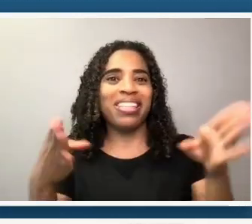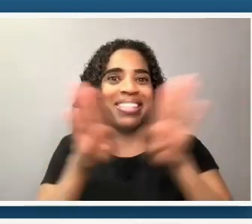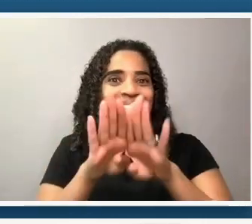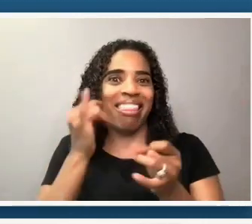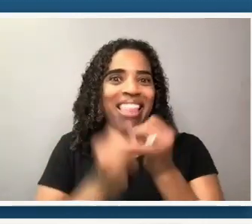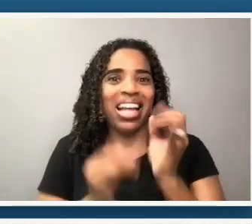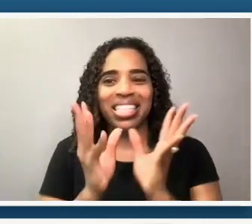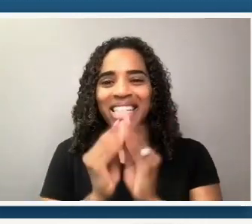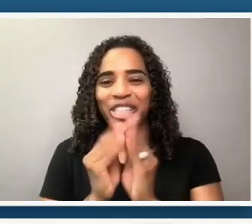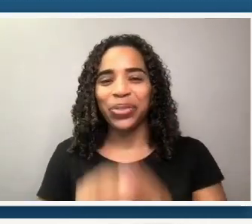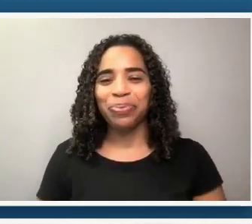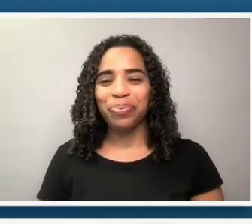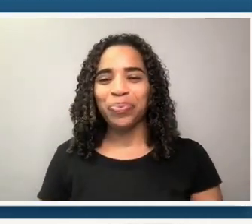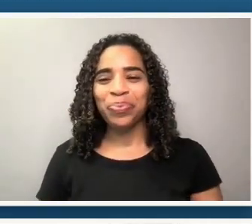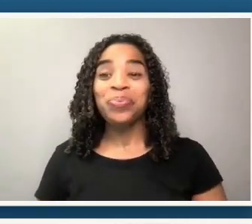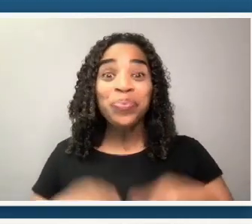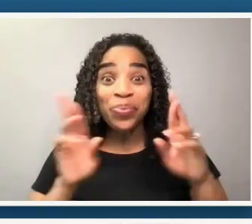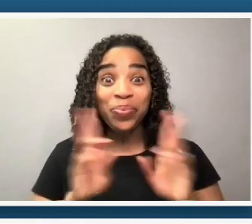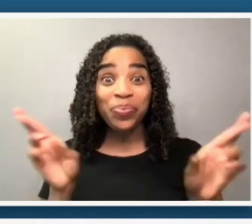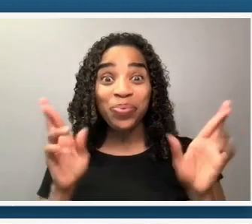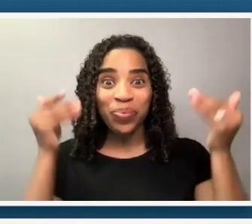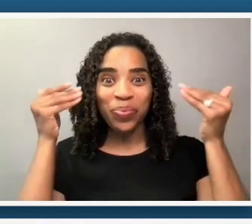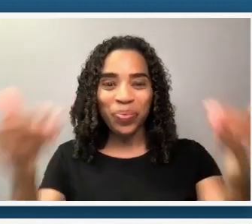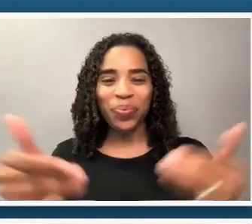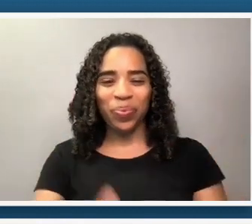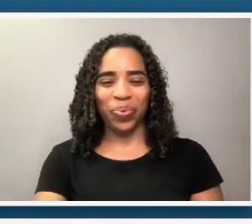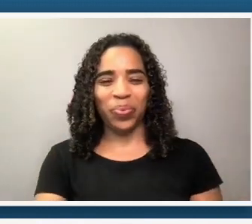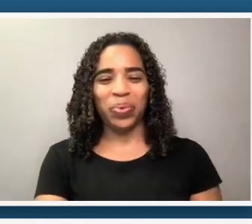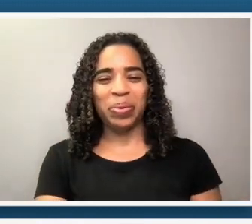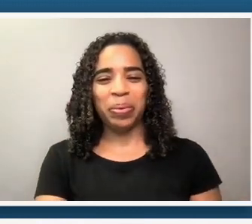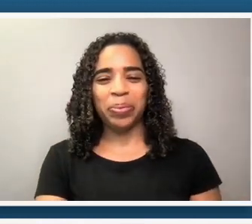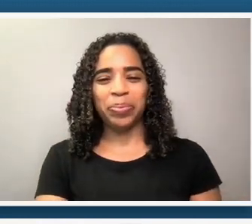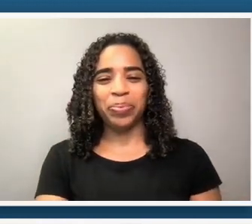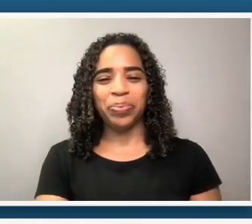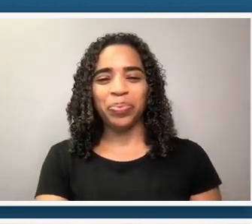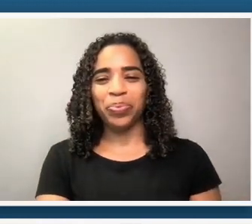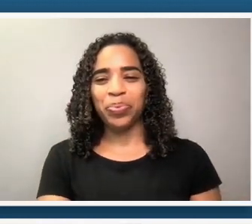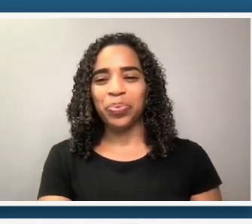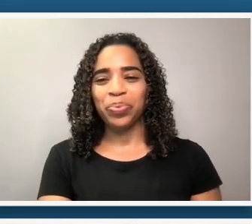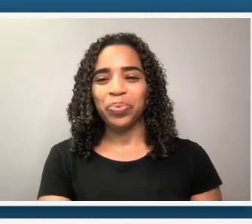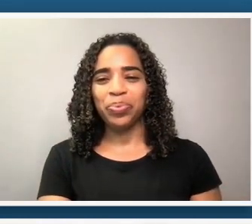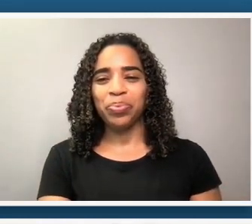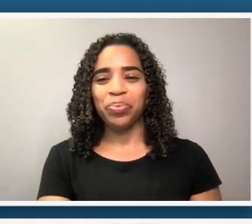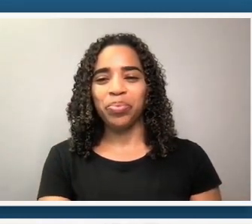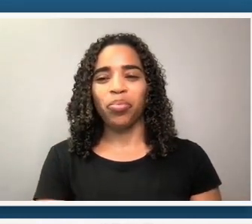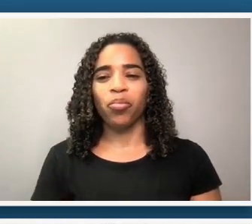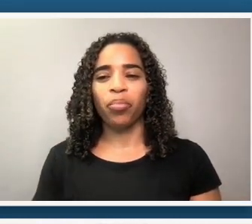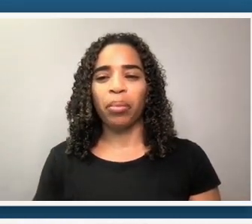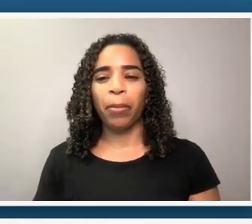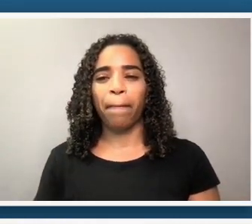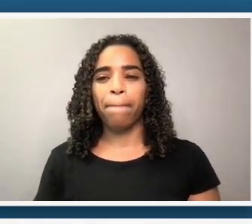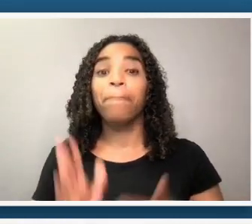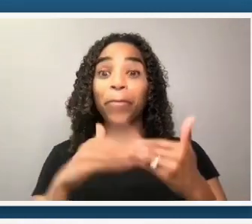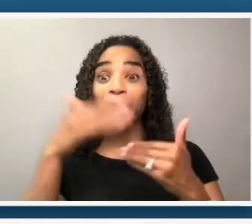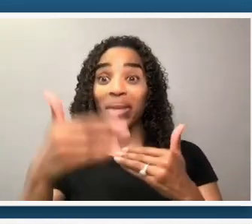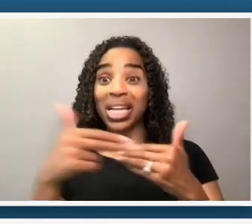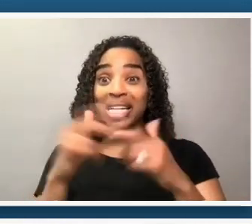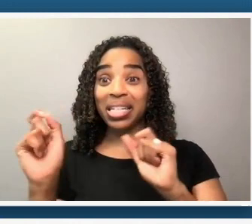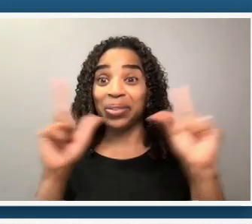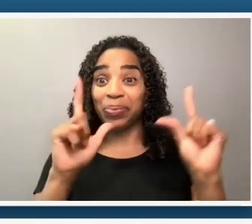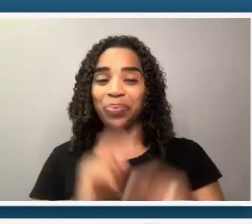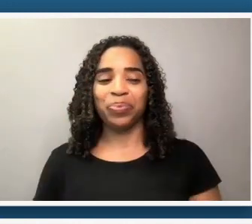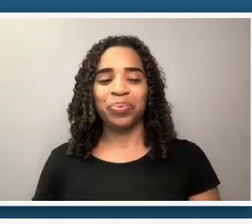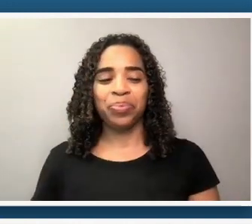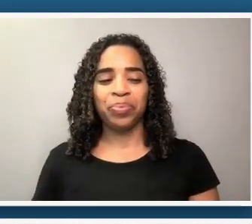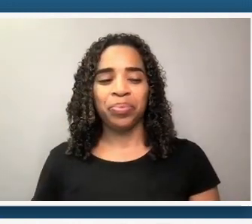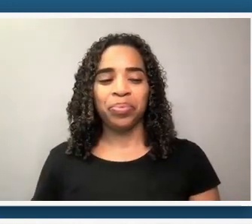session. So with that, let's dive into the Smithsonian Learning Lab. Let's go to the next slide. Here, you're seeing